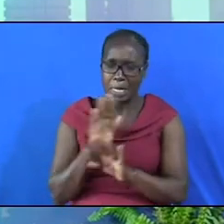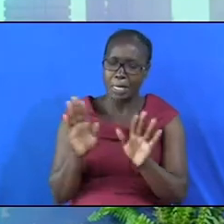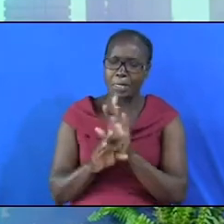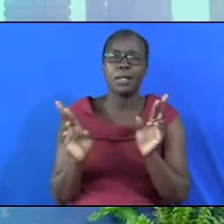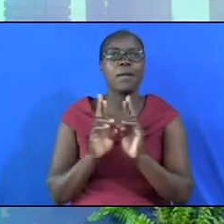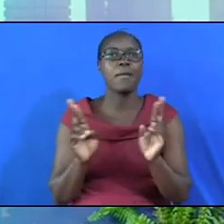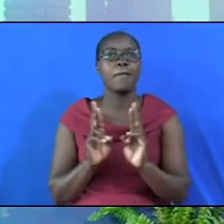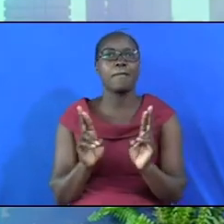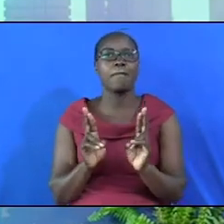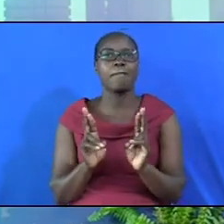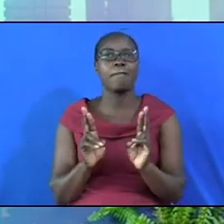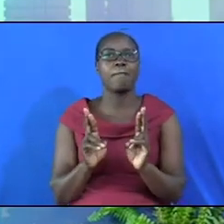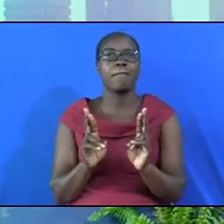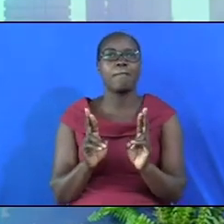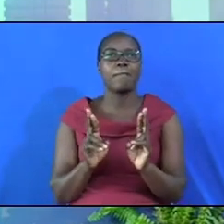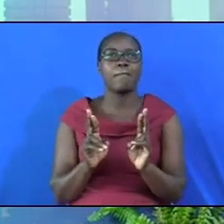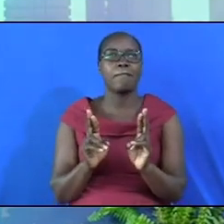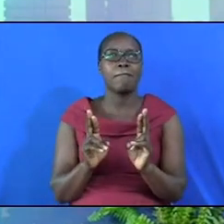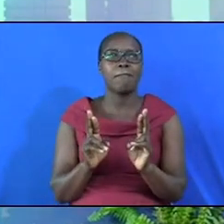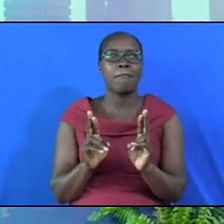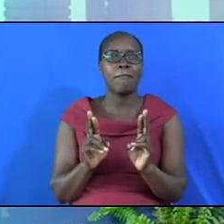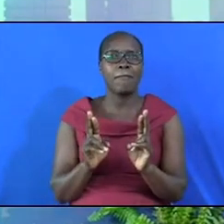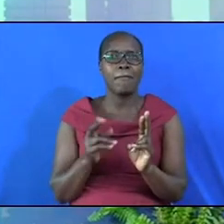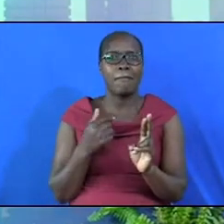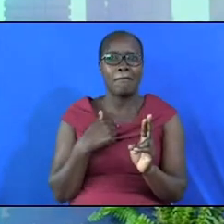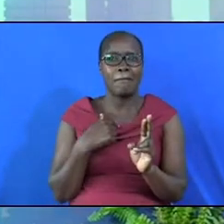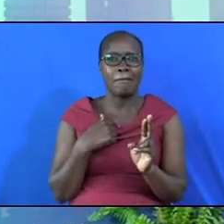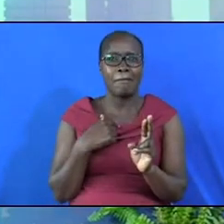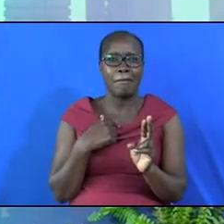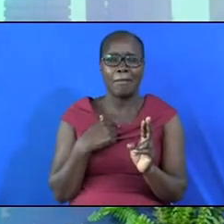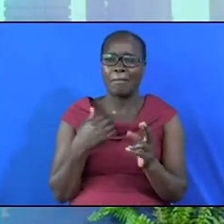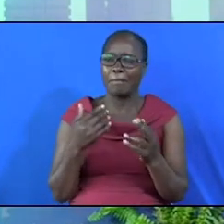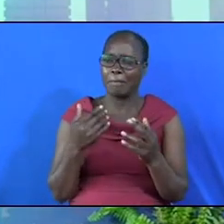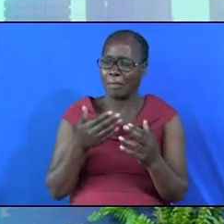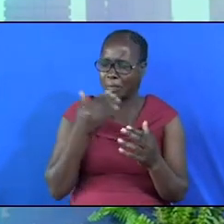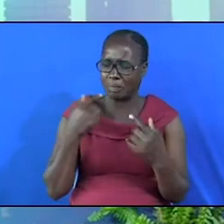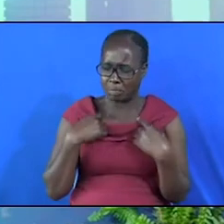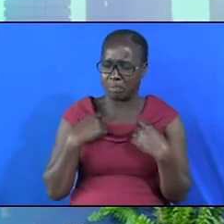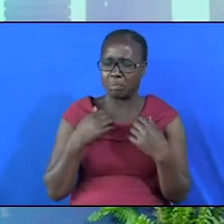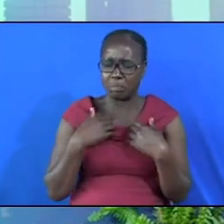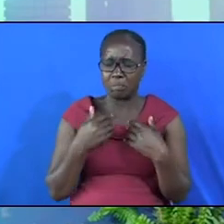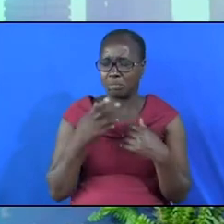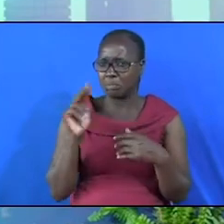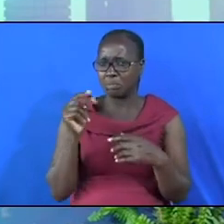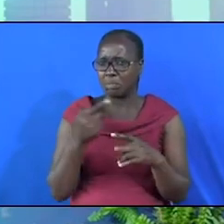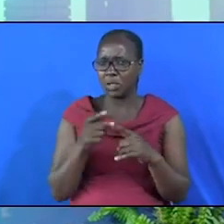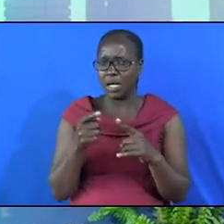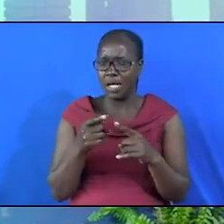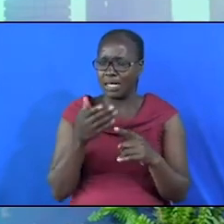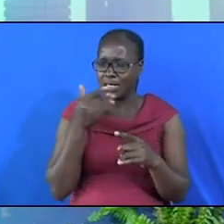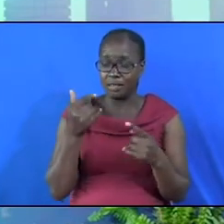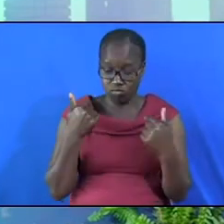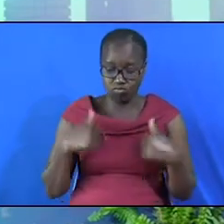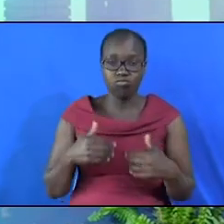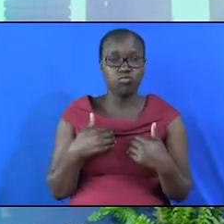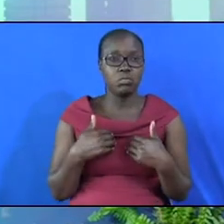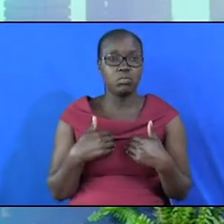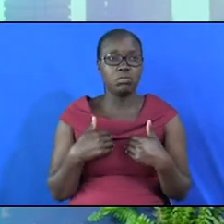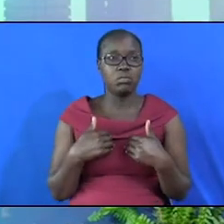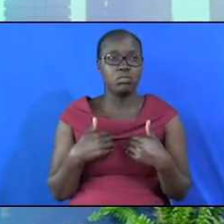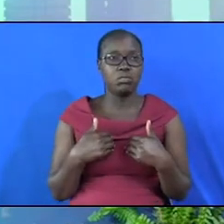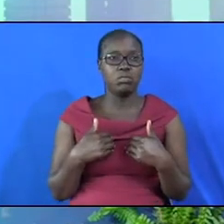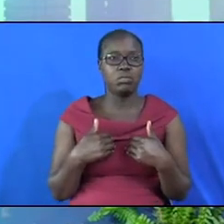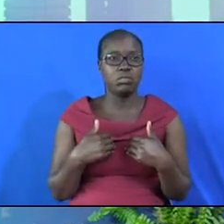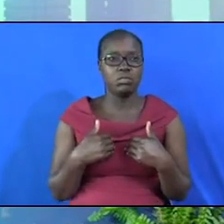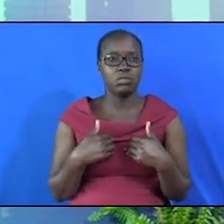ready. I didn't have the best shirt, but I was putting on my best. I didn't have my best trouser. I was in